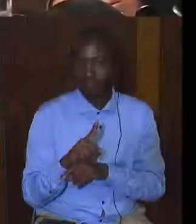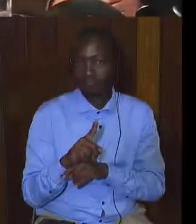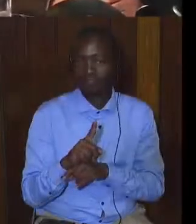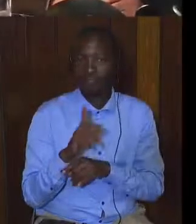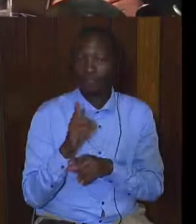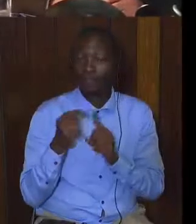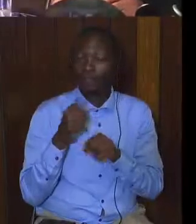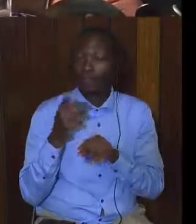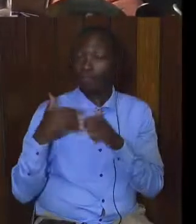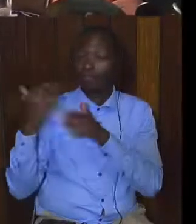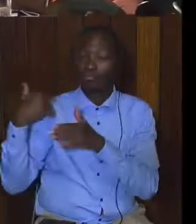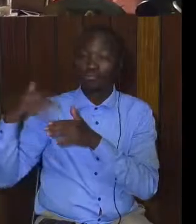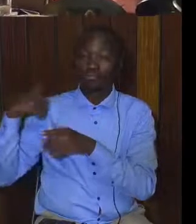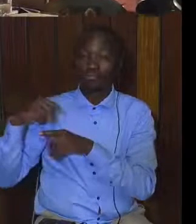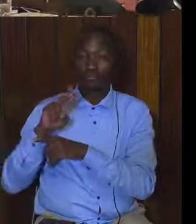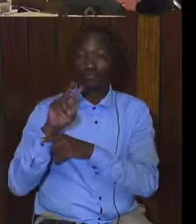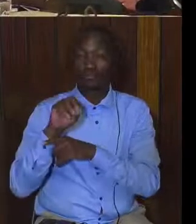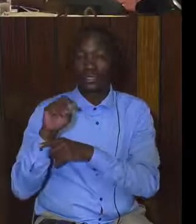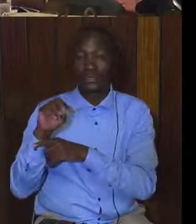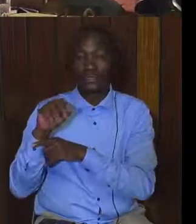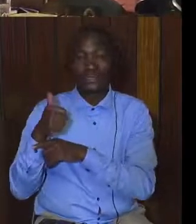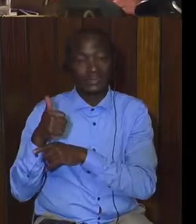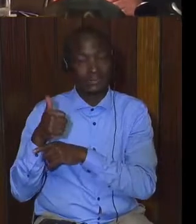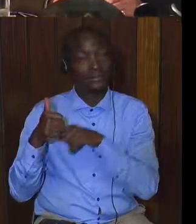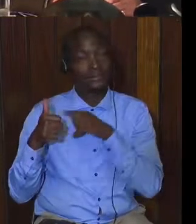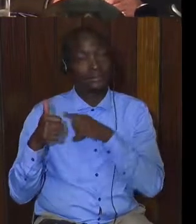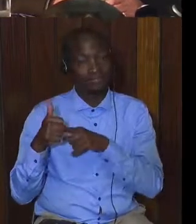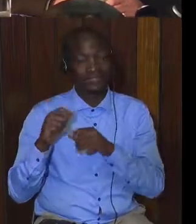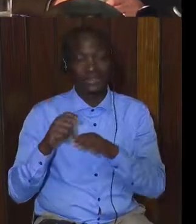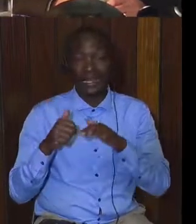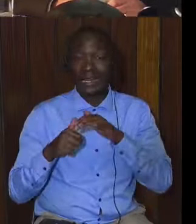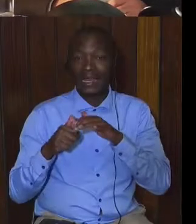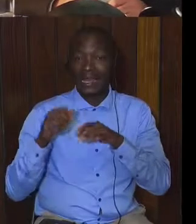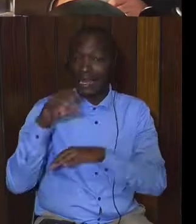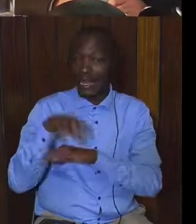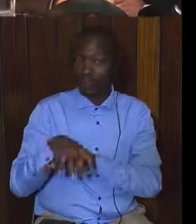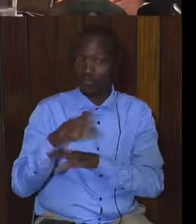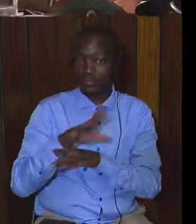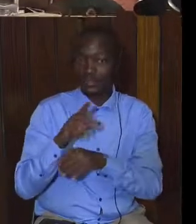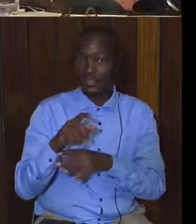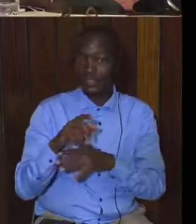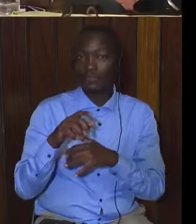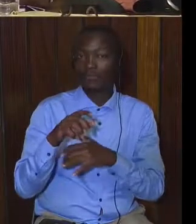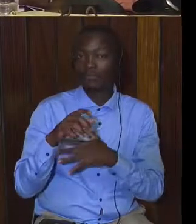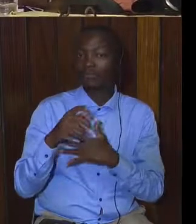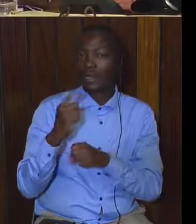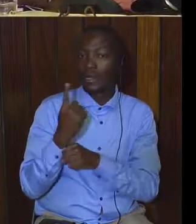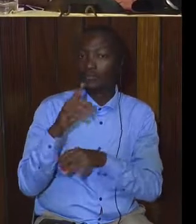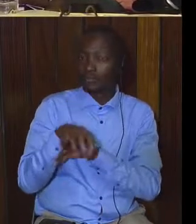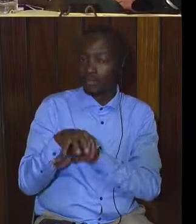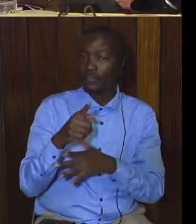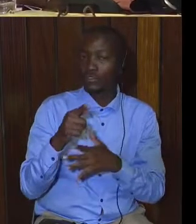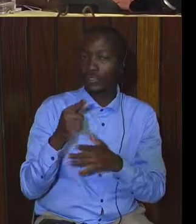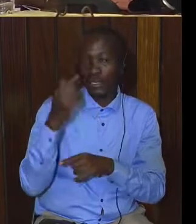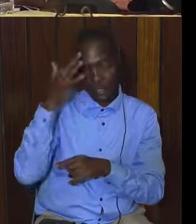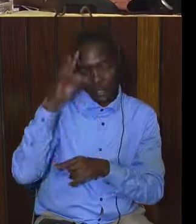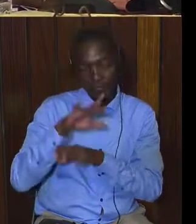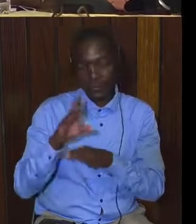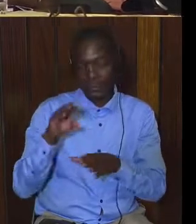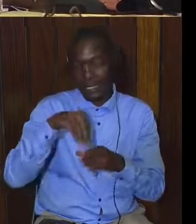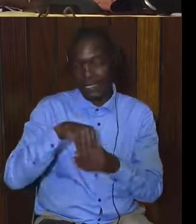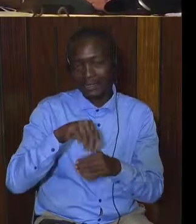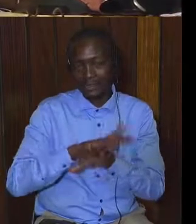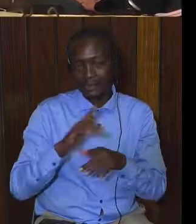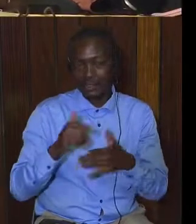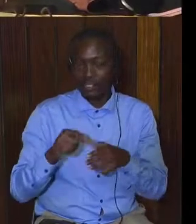way back in 2006, the Gauteng provincial government entered into a long-term,